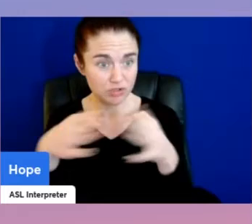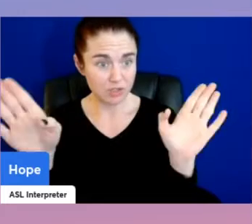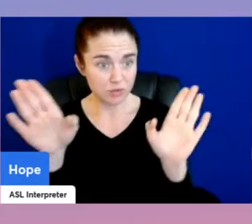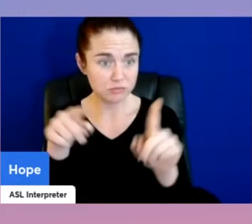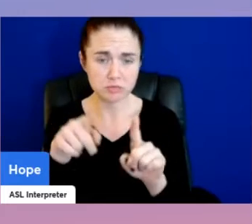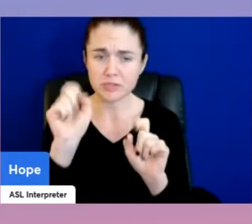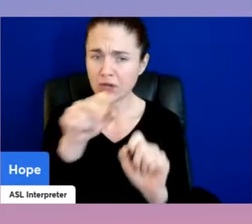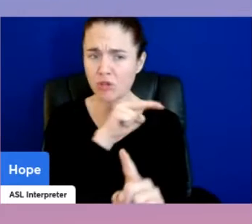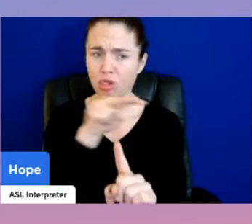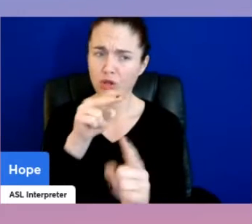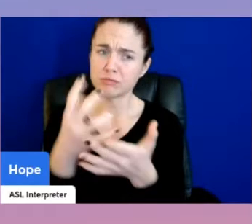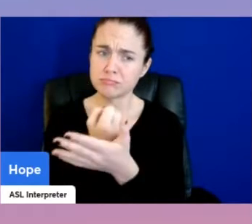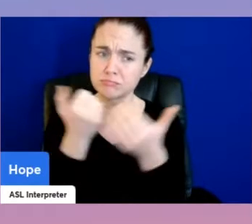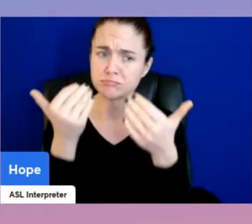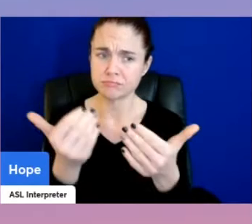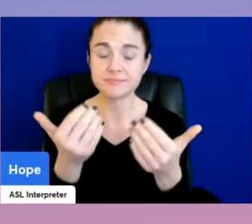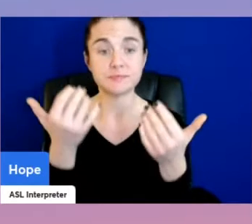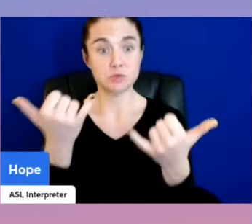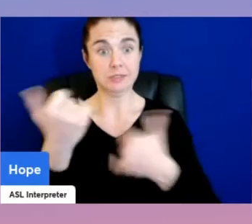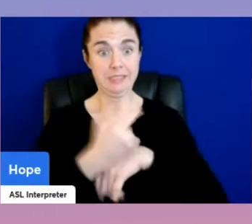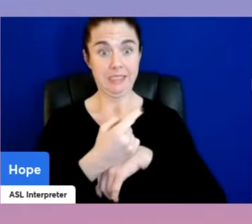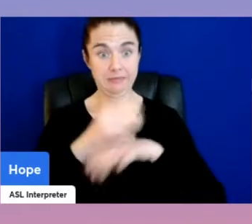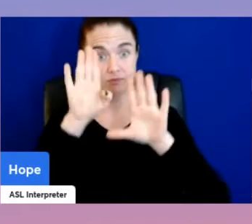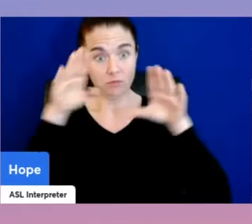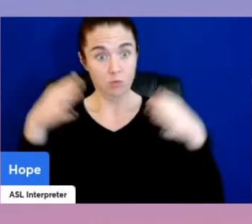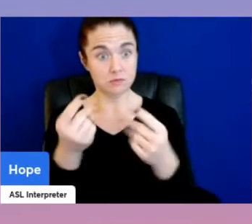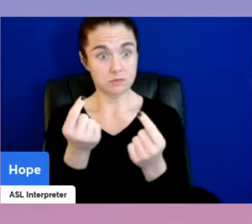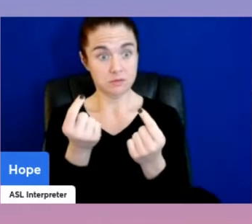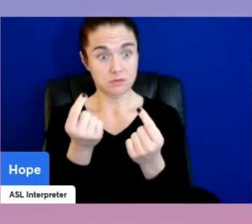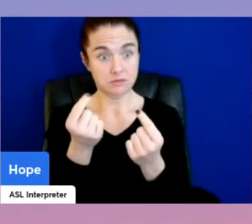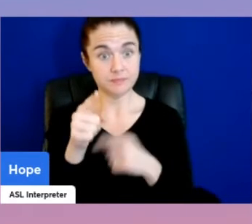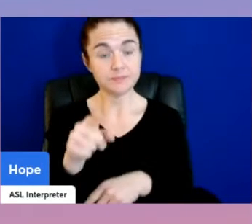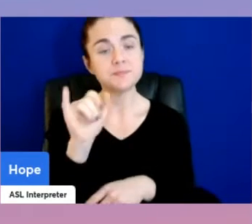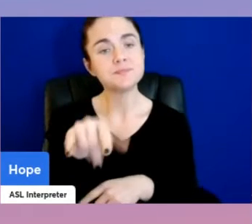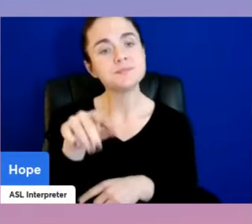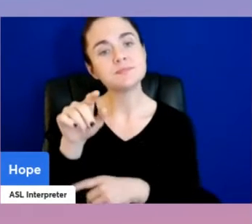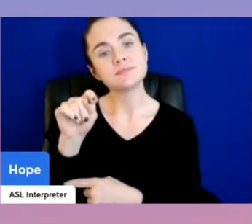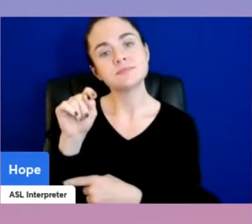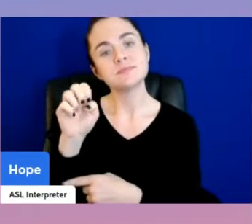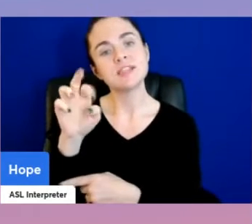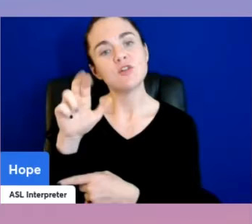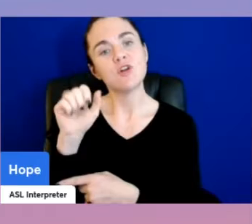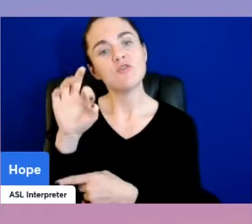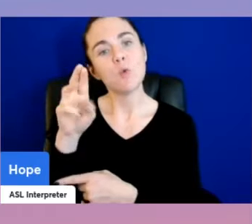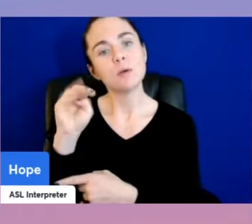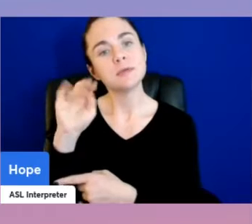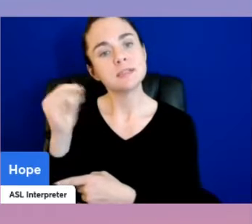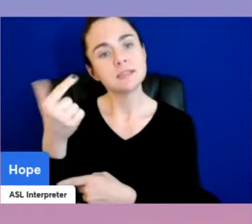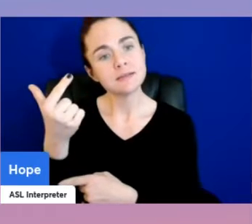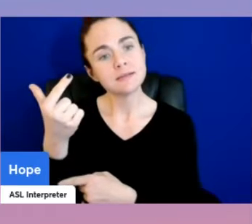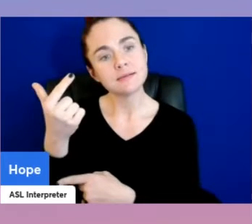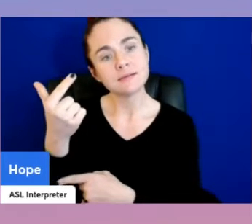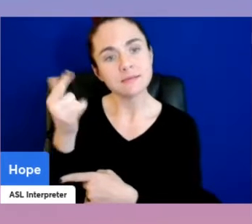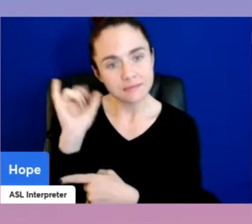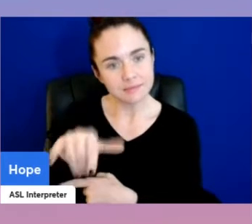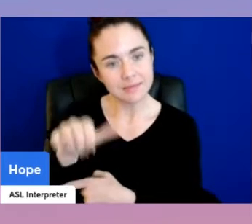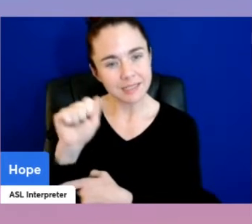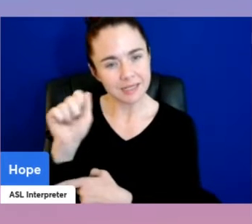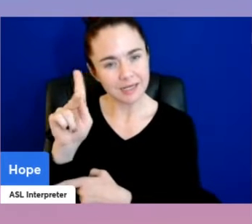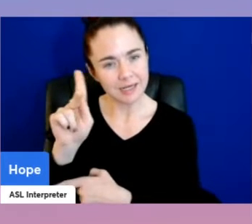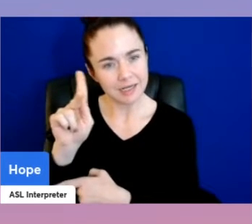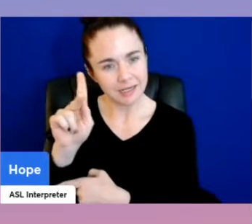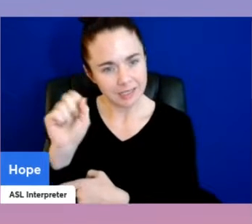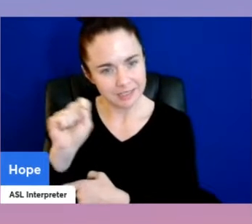am I talking to you about today? Today, we're going to be looking at terraforming AKS, or